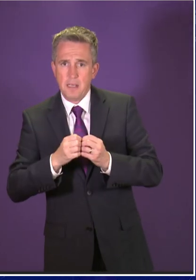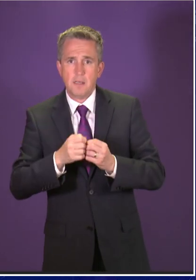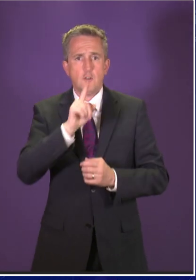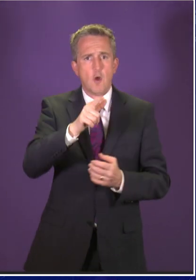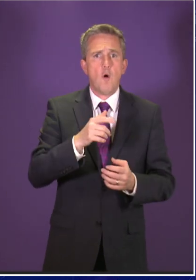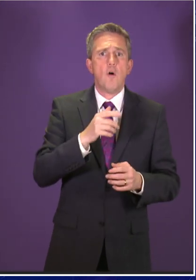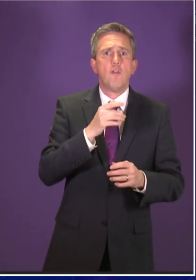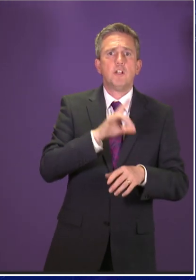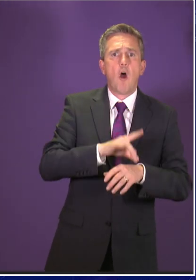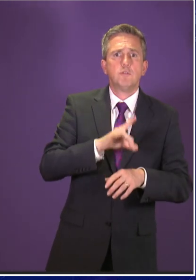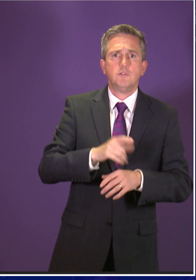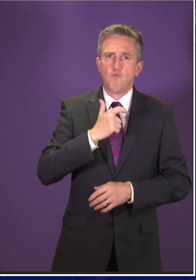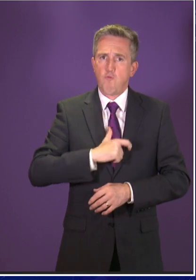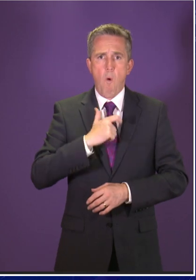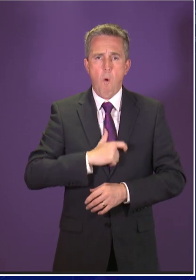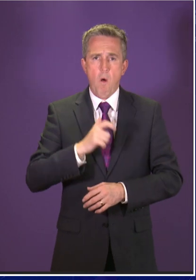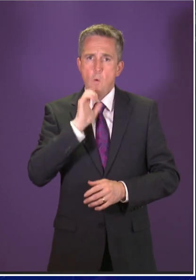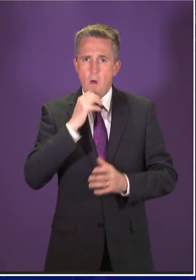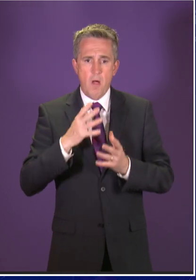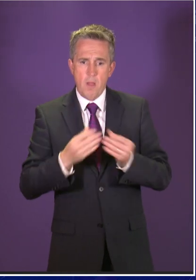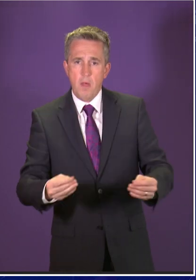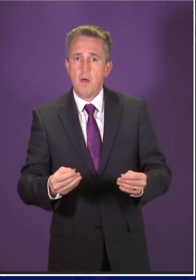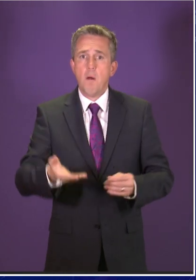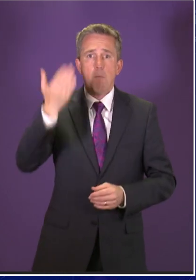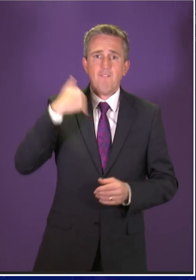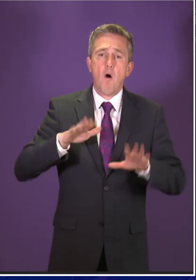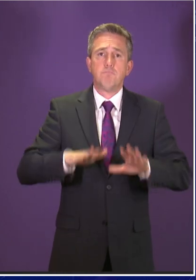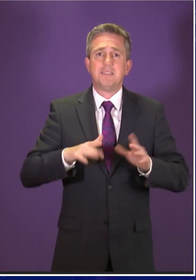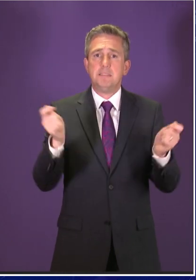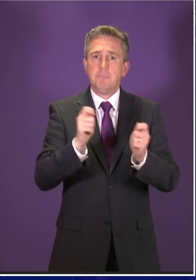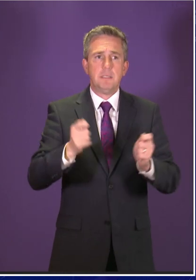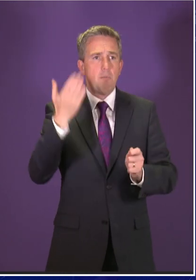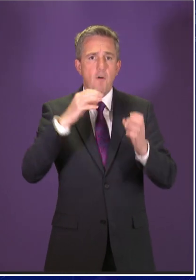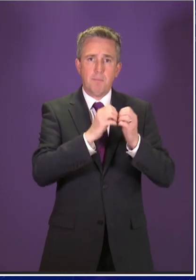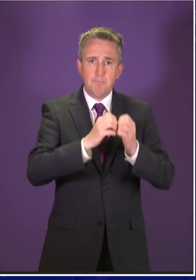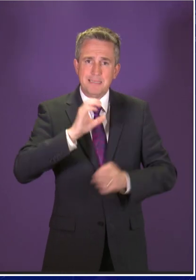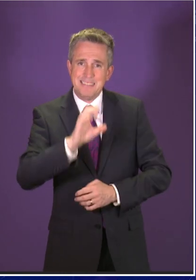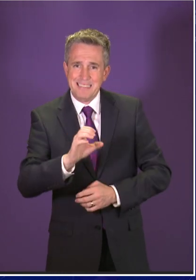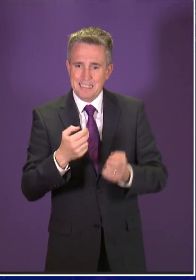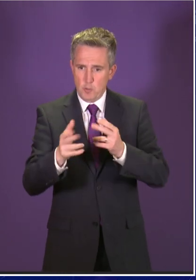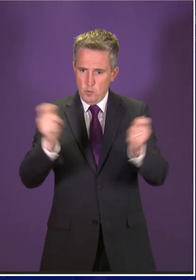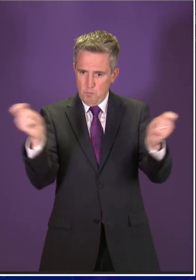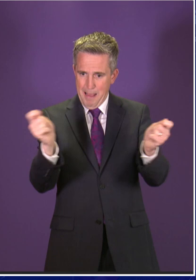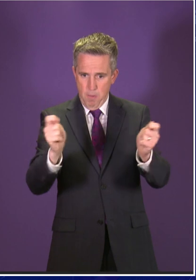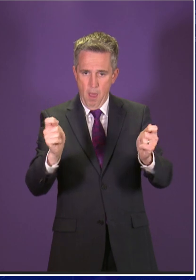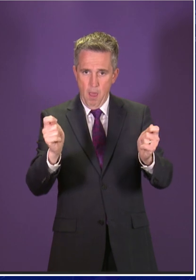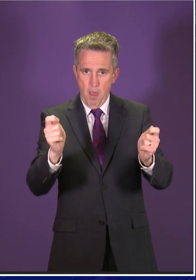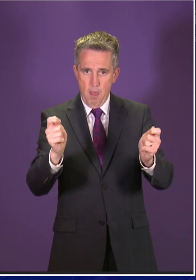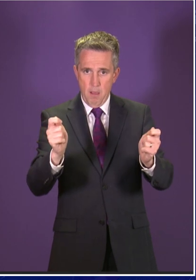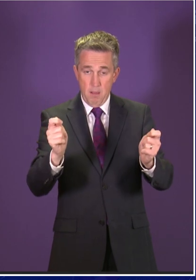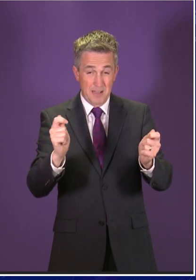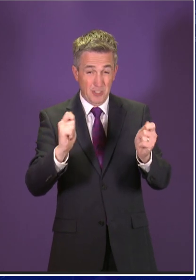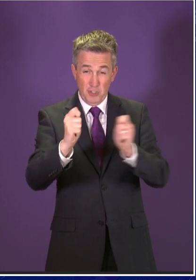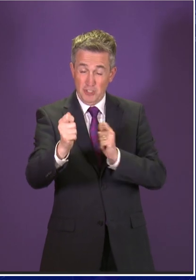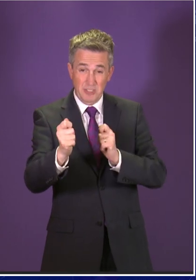in the middle is just being pulled apart. Or think about the traditional media. It used to be that you had the BBC or your newspaper sitting in the middle. Today, you have this